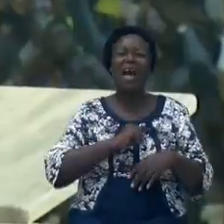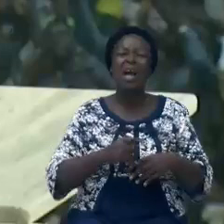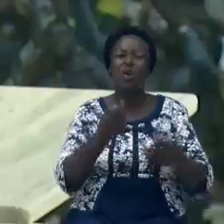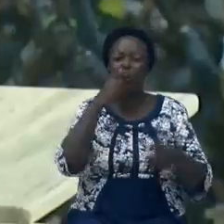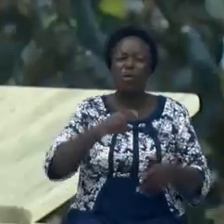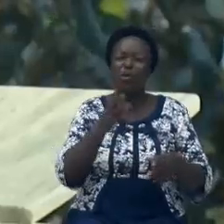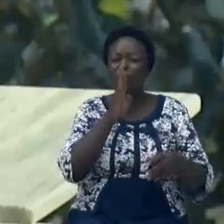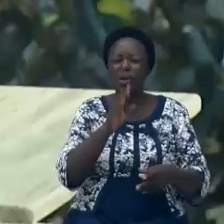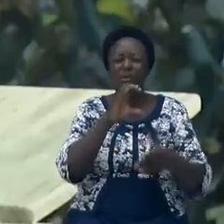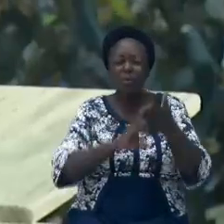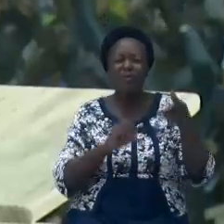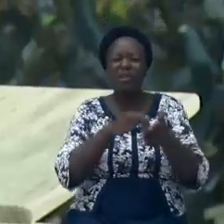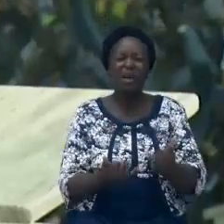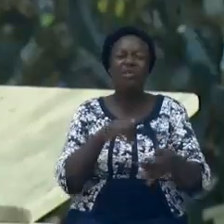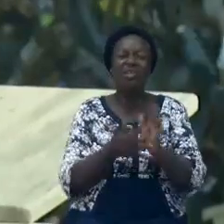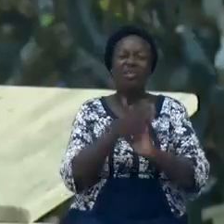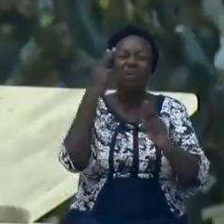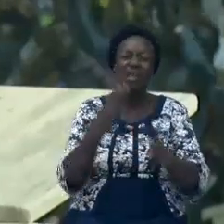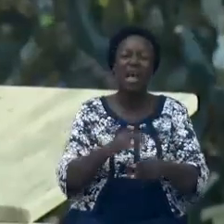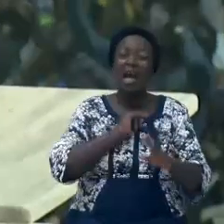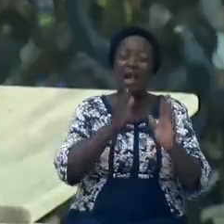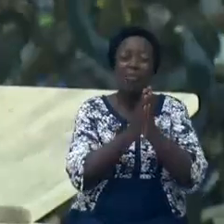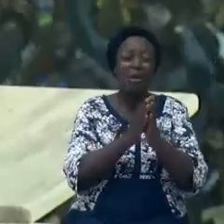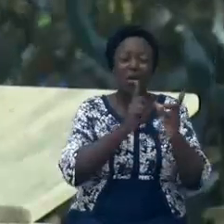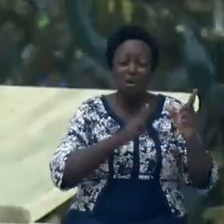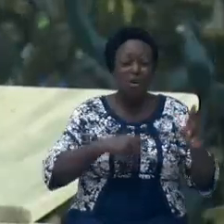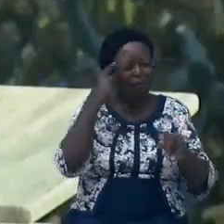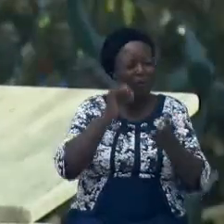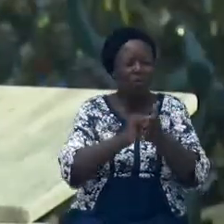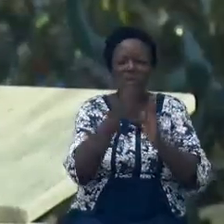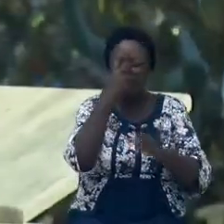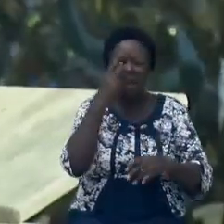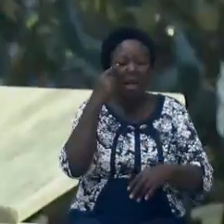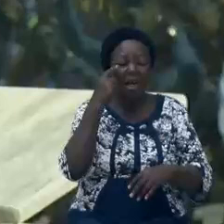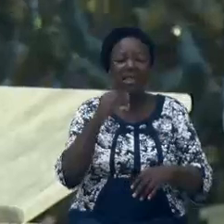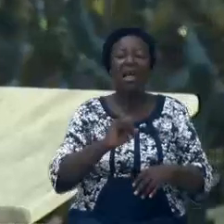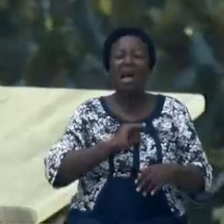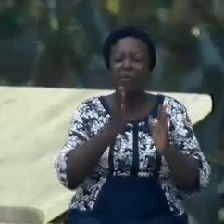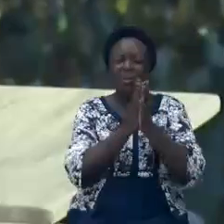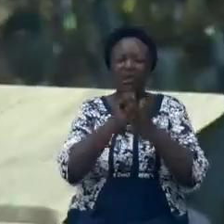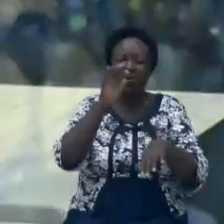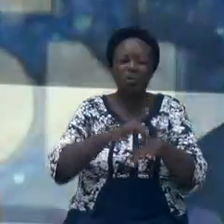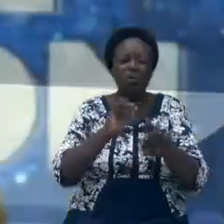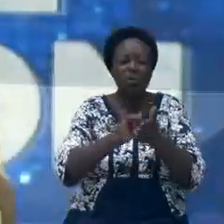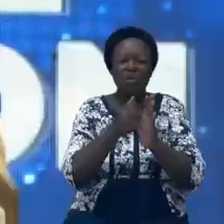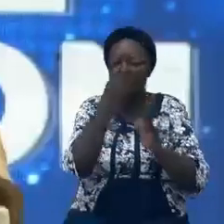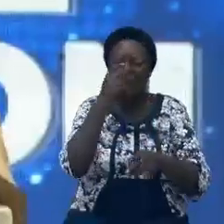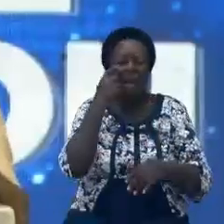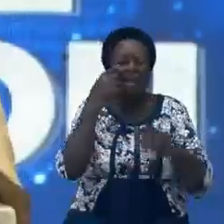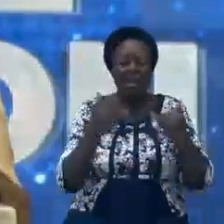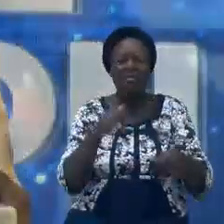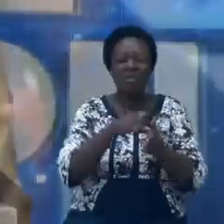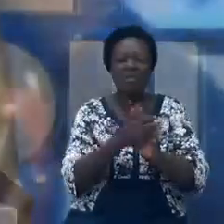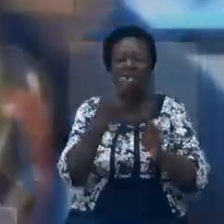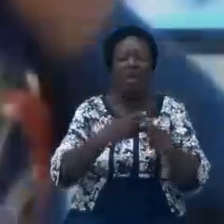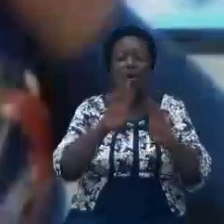of swelling and yeah, be removed in Jesus' name. I pray, Lord, for those blind eyes.